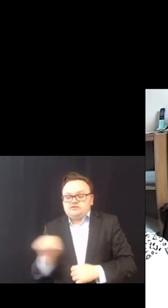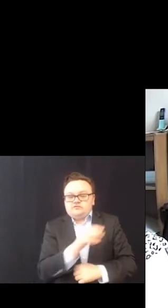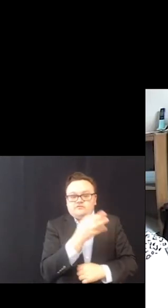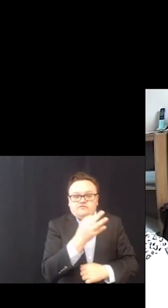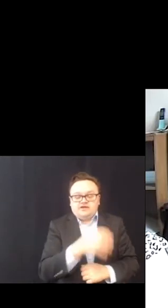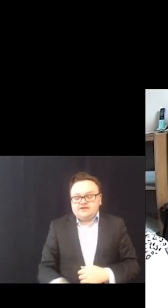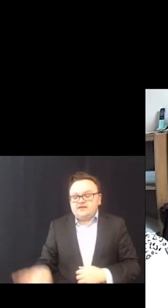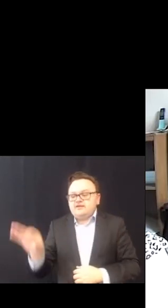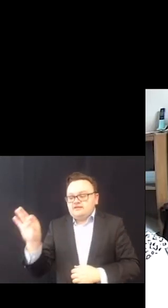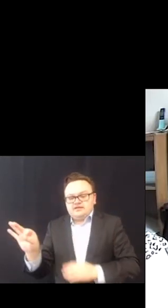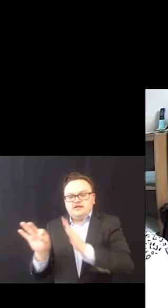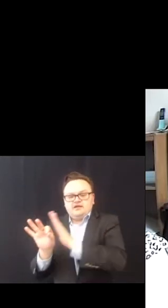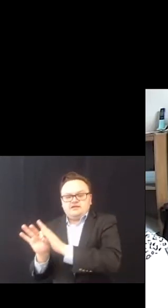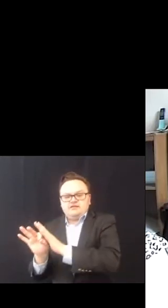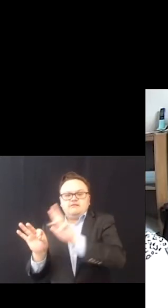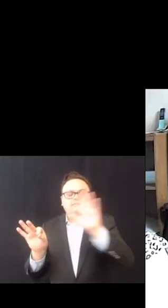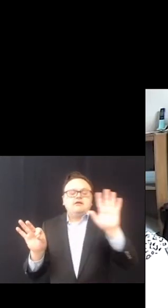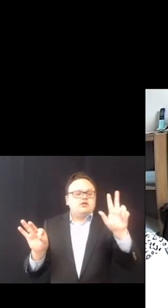to 3:15 p.m.